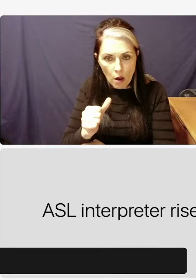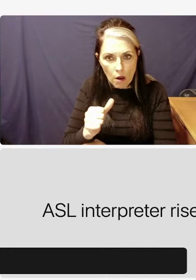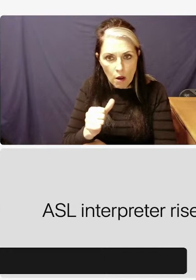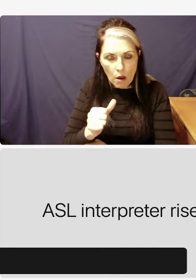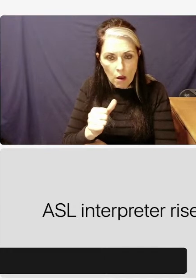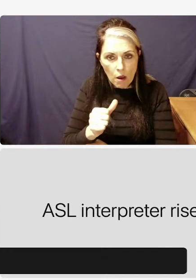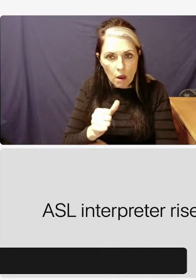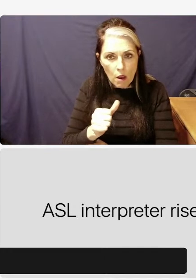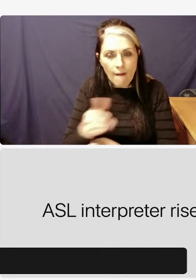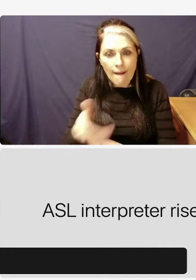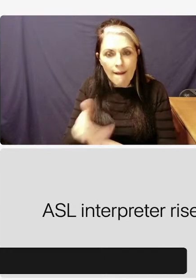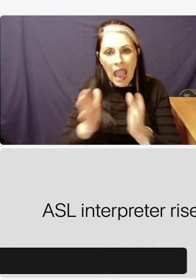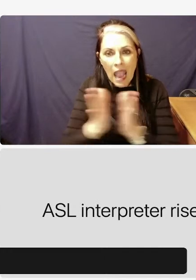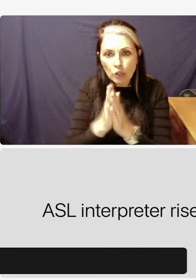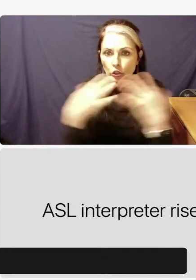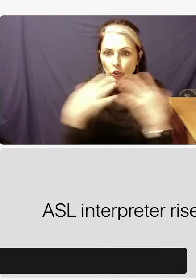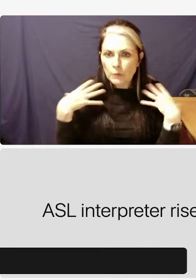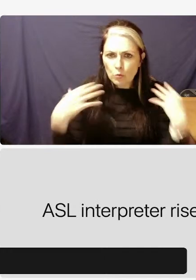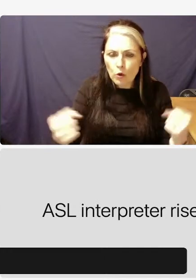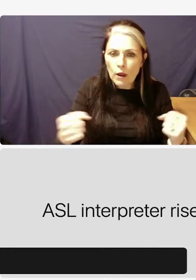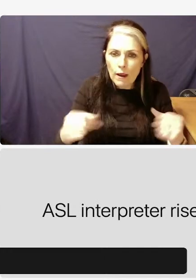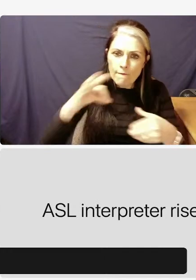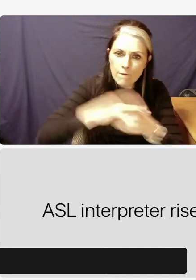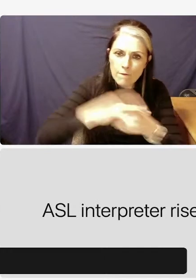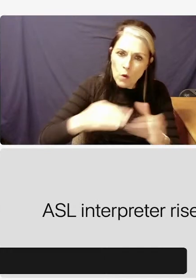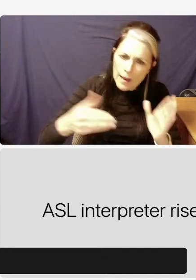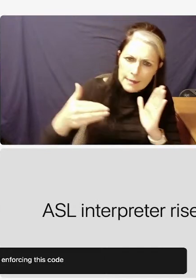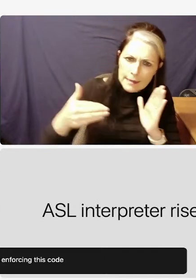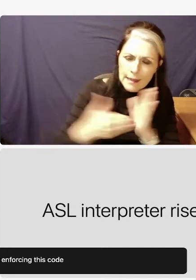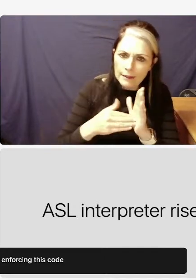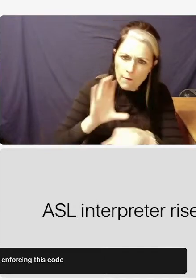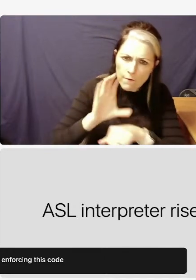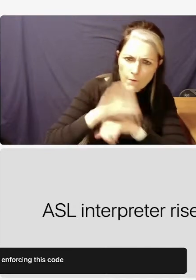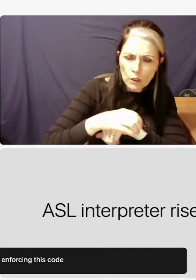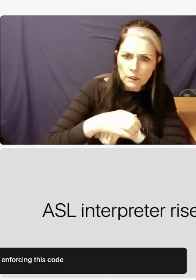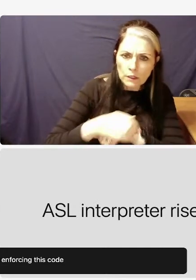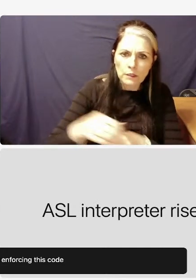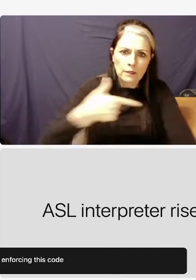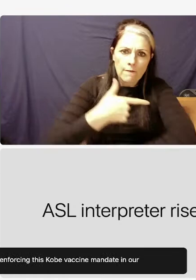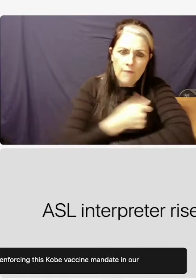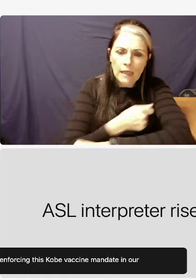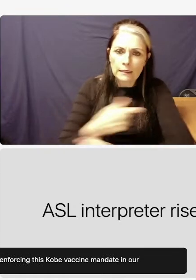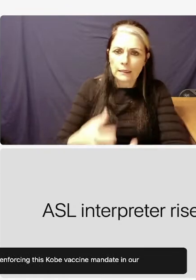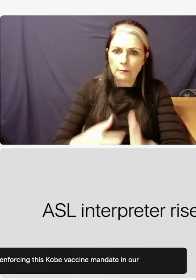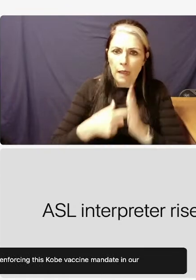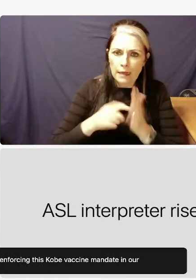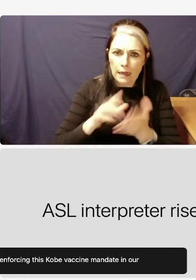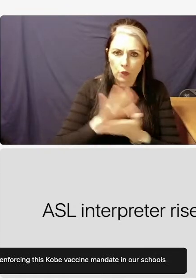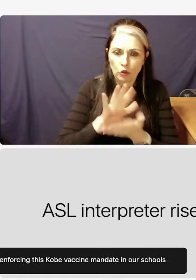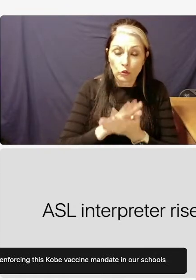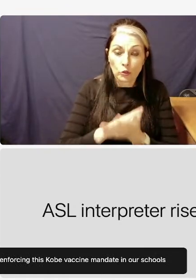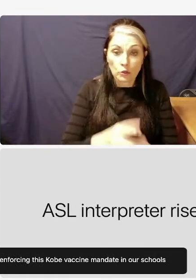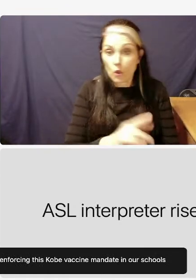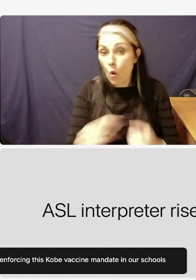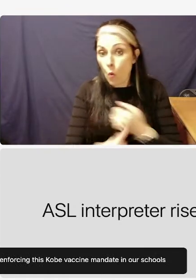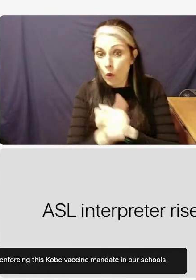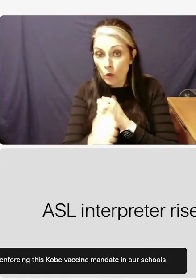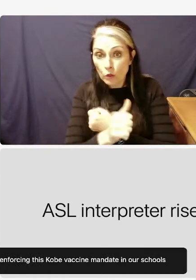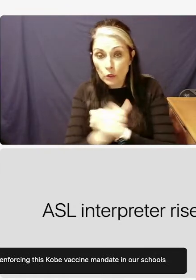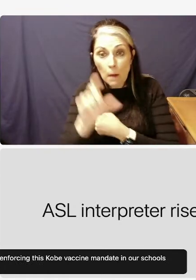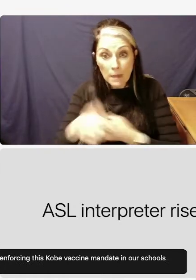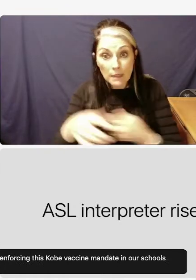to be brave and vote against enforcing this covid vaccine mandate in our schools where there is risk there must be